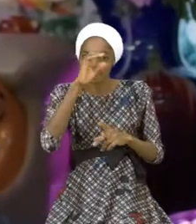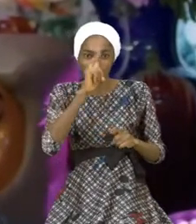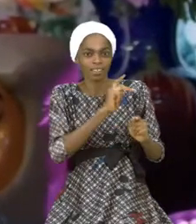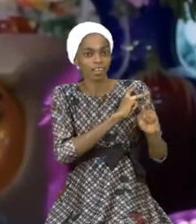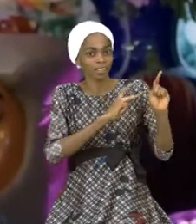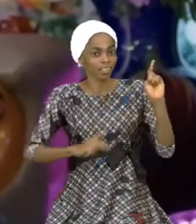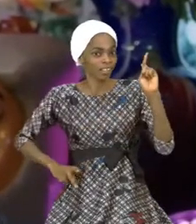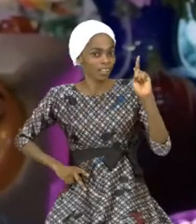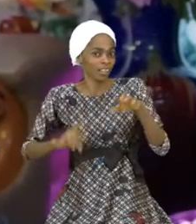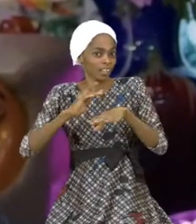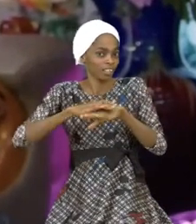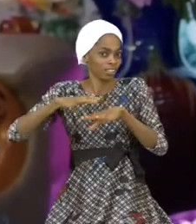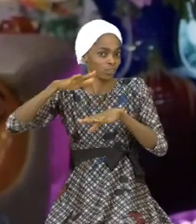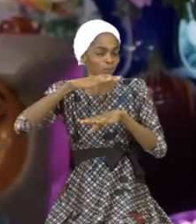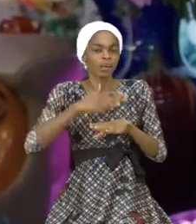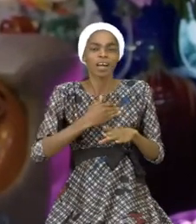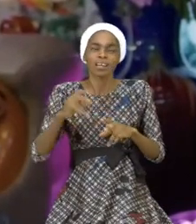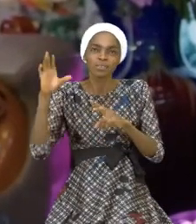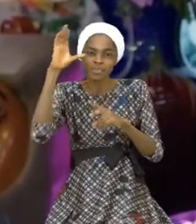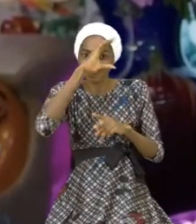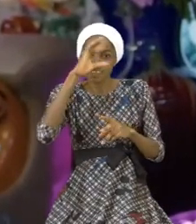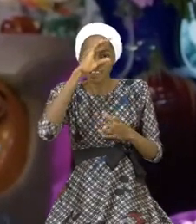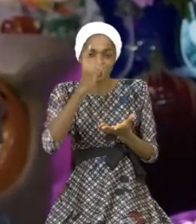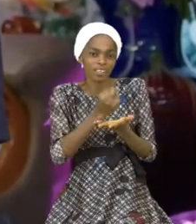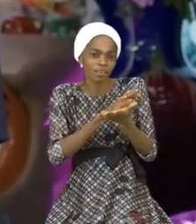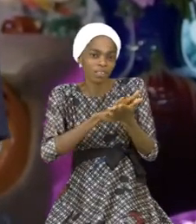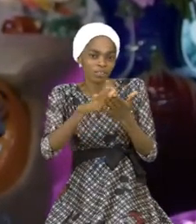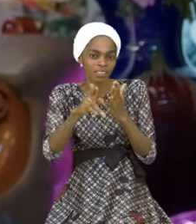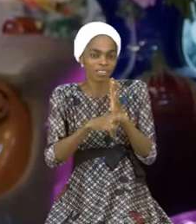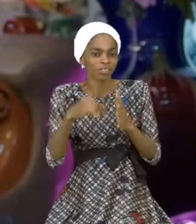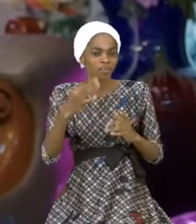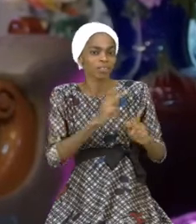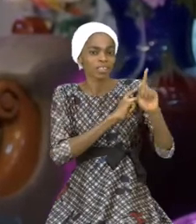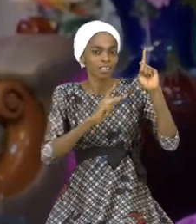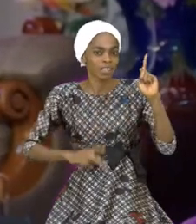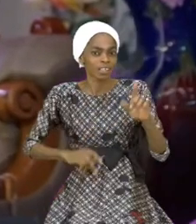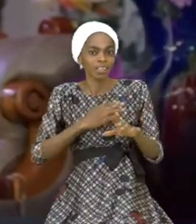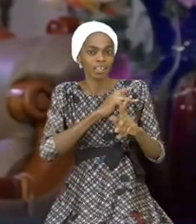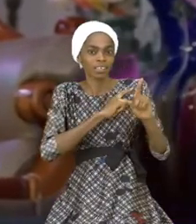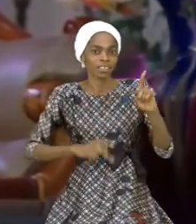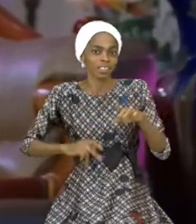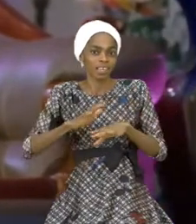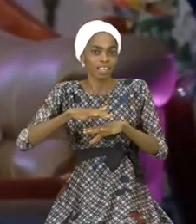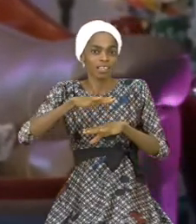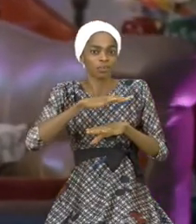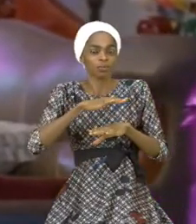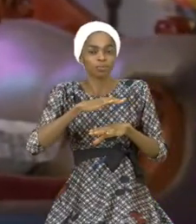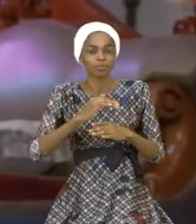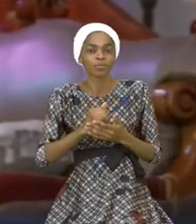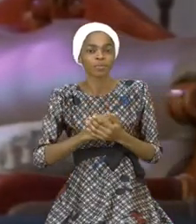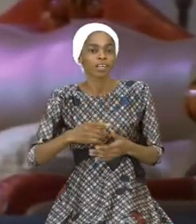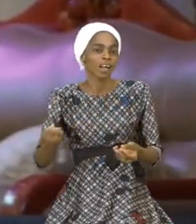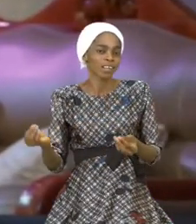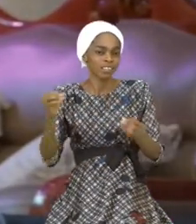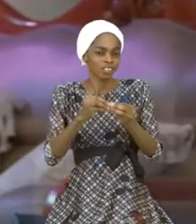you seek the righteousness of the king and of the kingdom, addition of blessing,